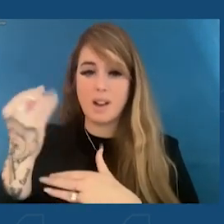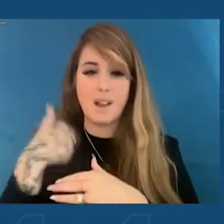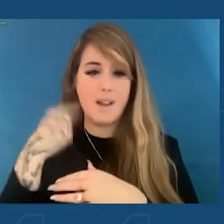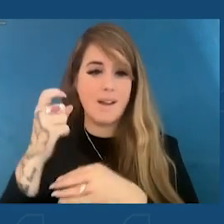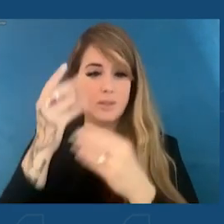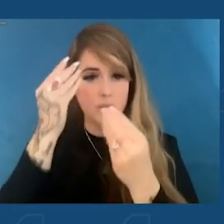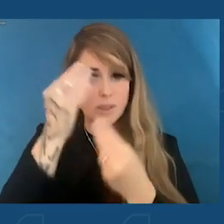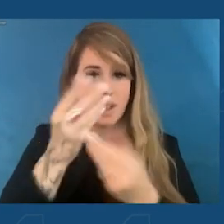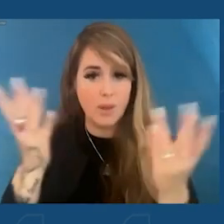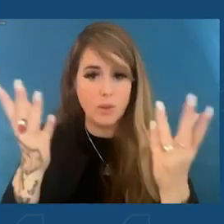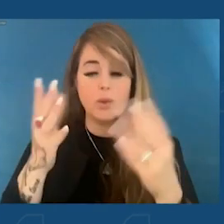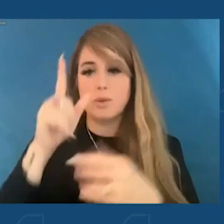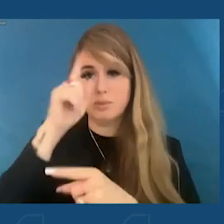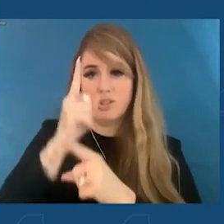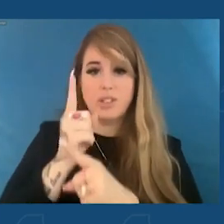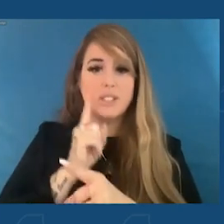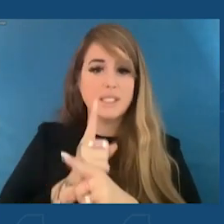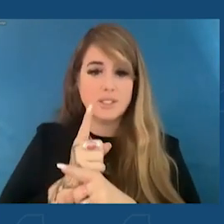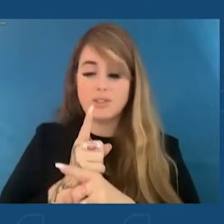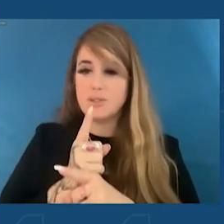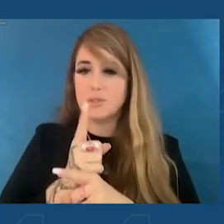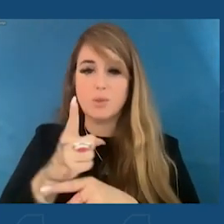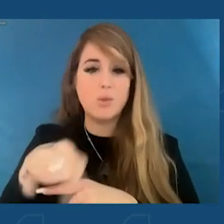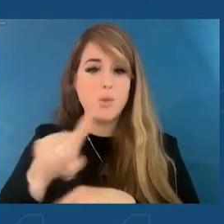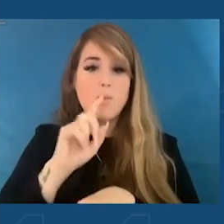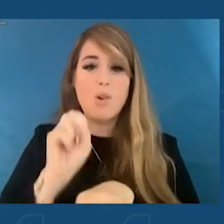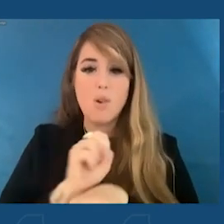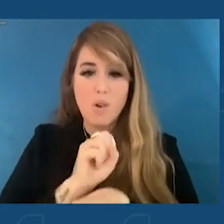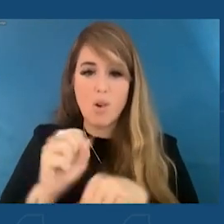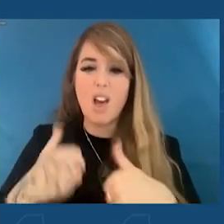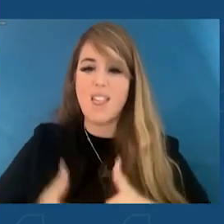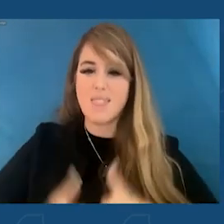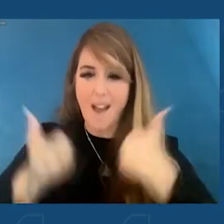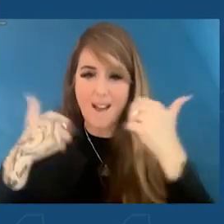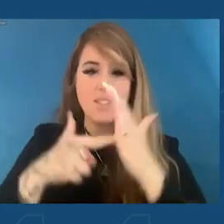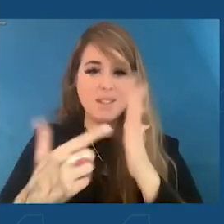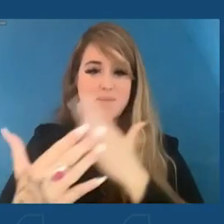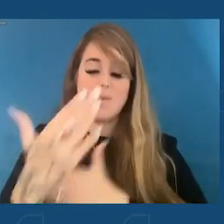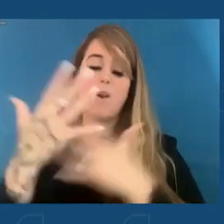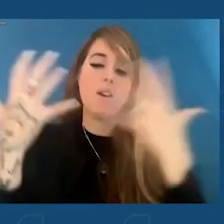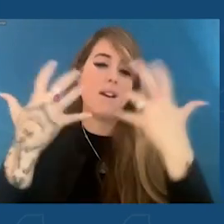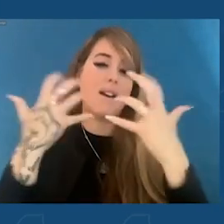you, brothers and sisters, you are alive this morning, boy,